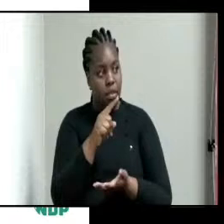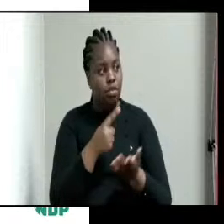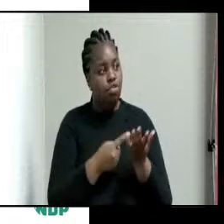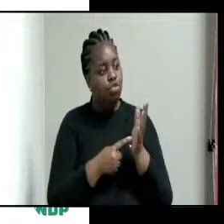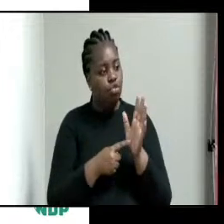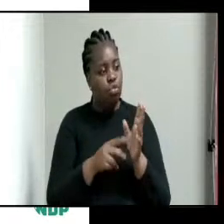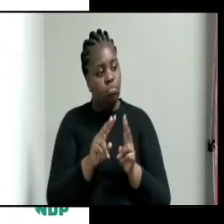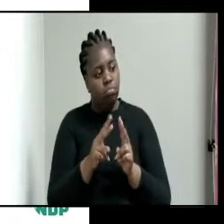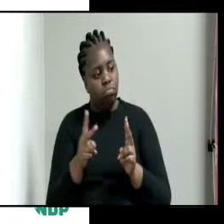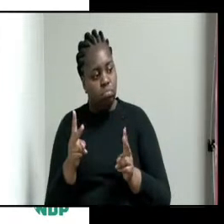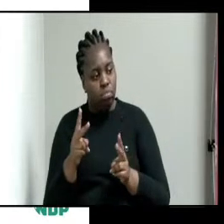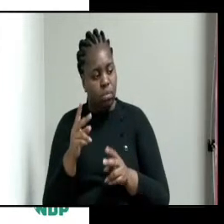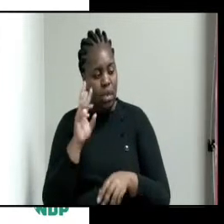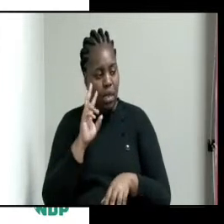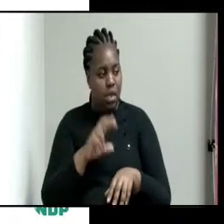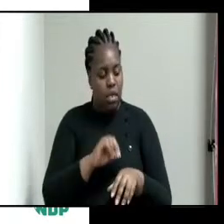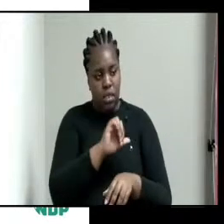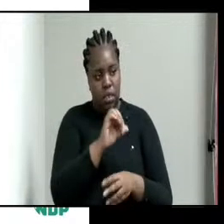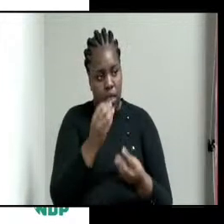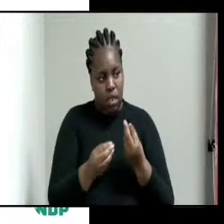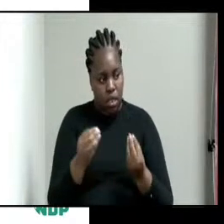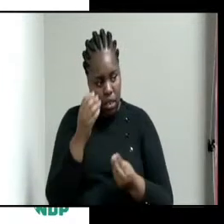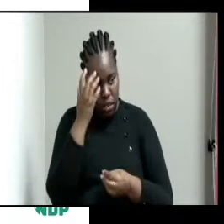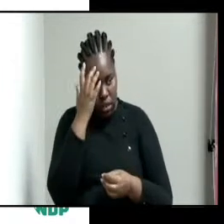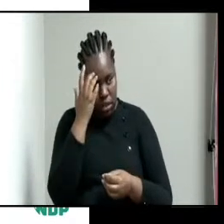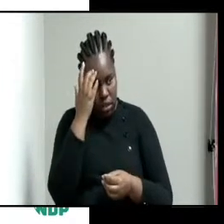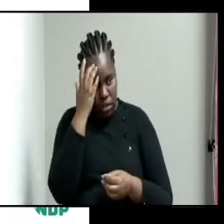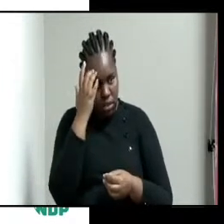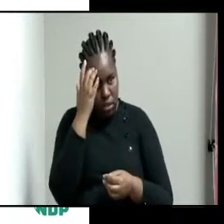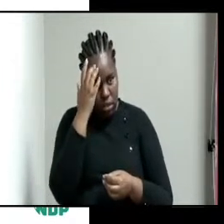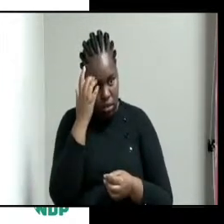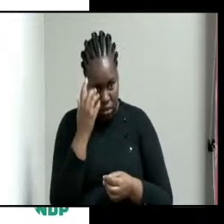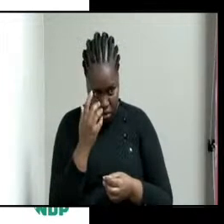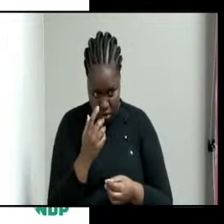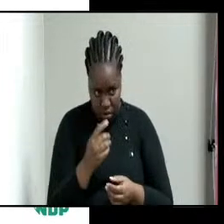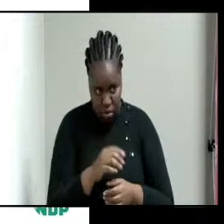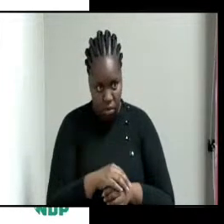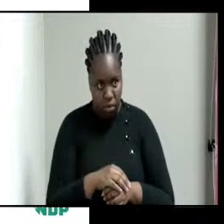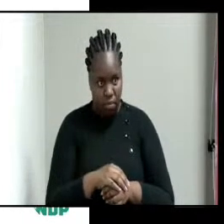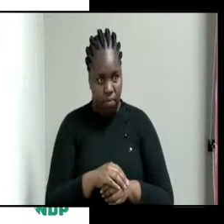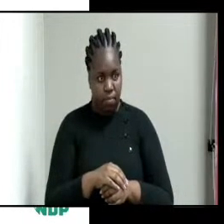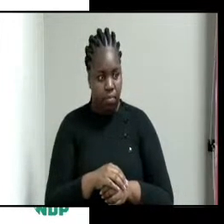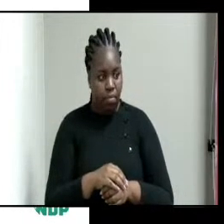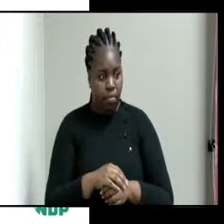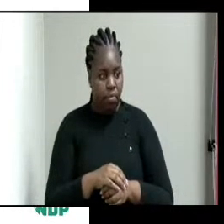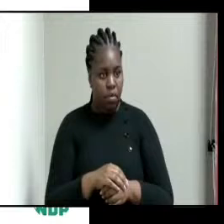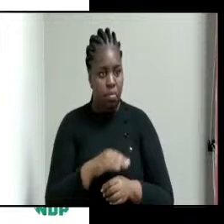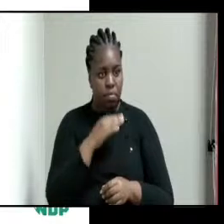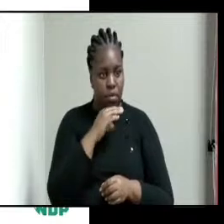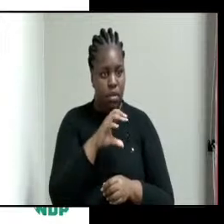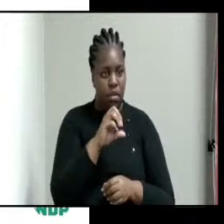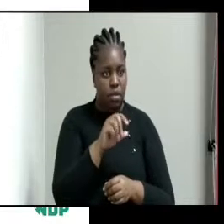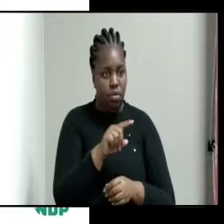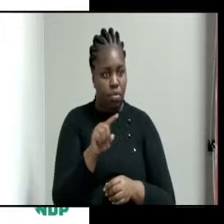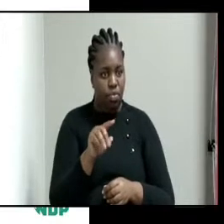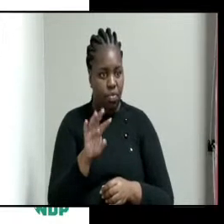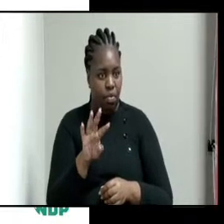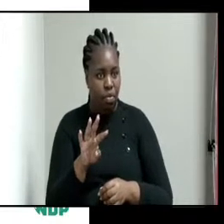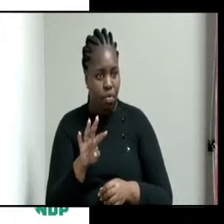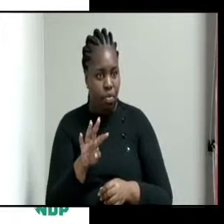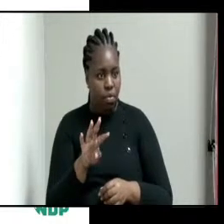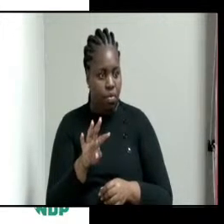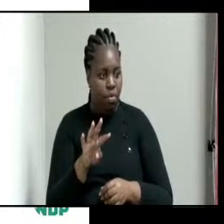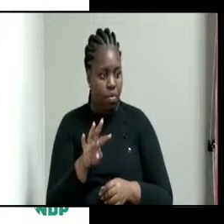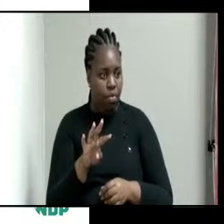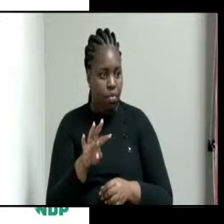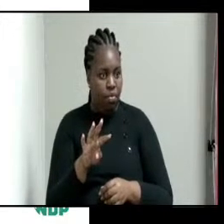different needs of children in their various stages of development. We acknowledge that from 0 to 4 years, we do have early childhood, and